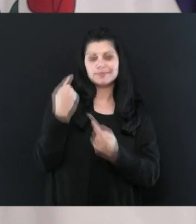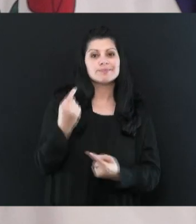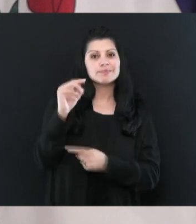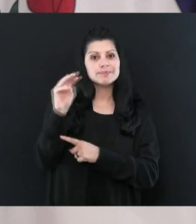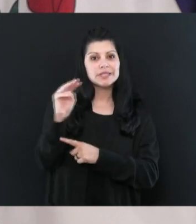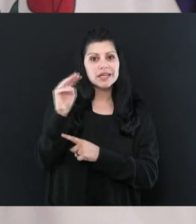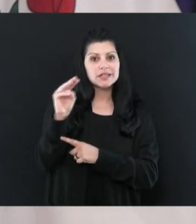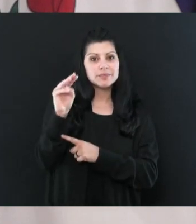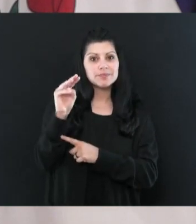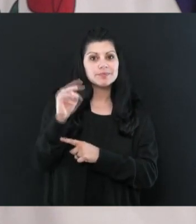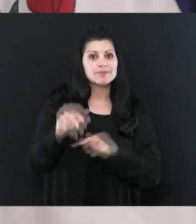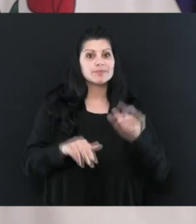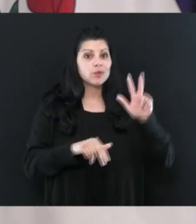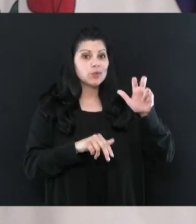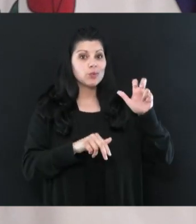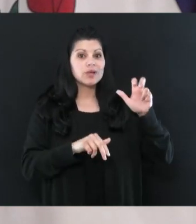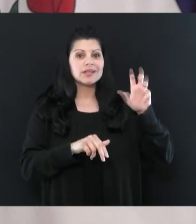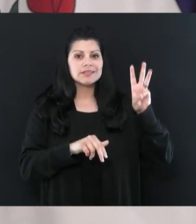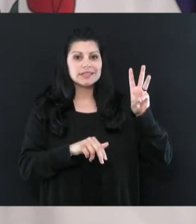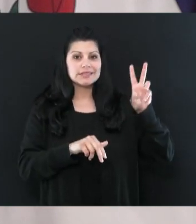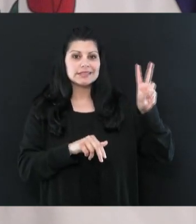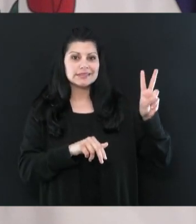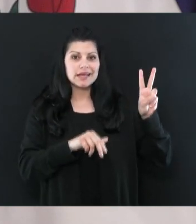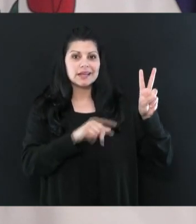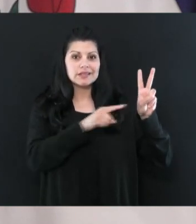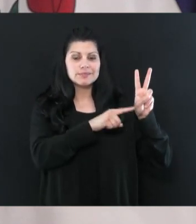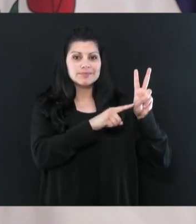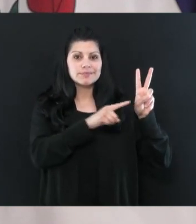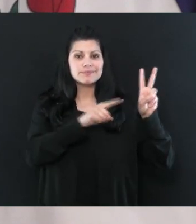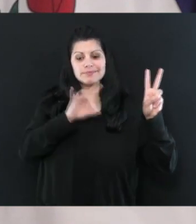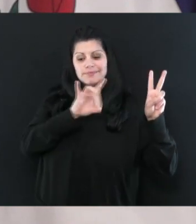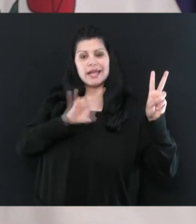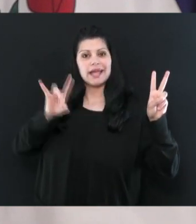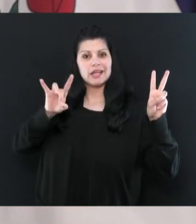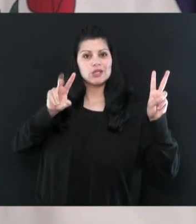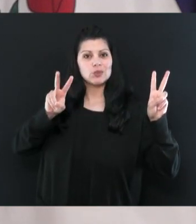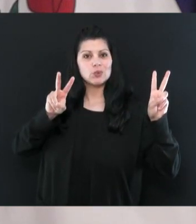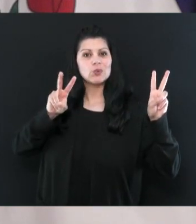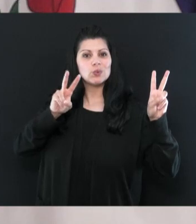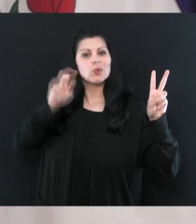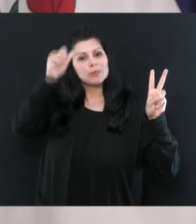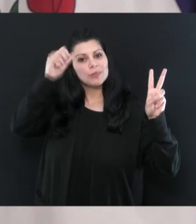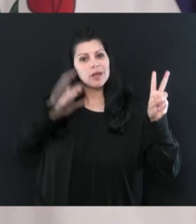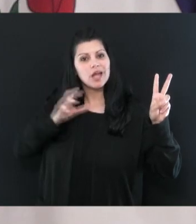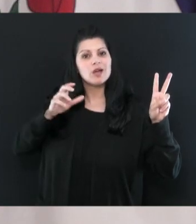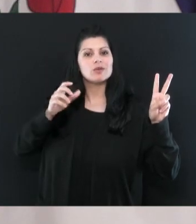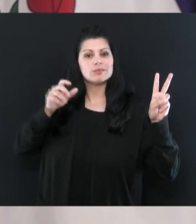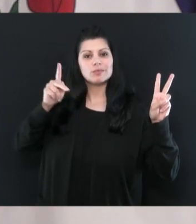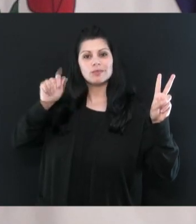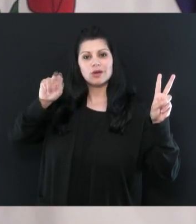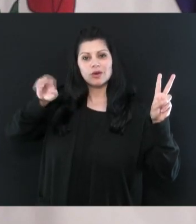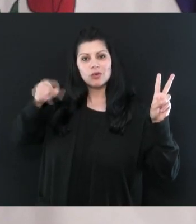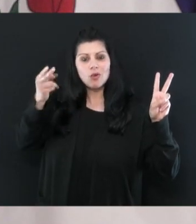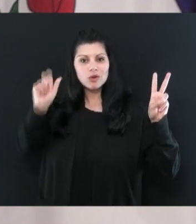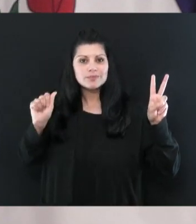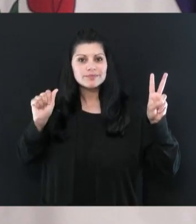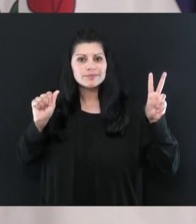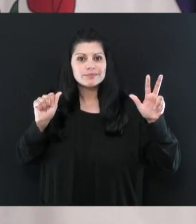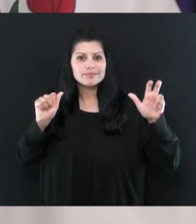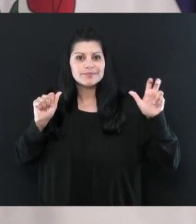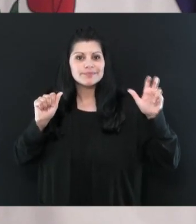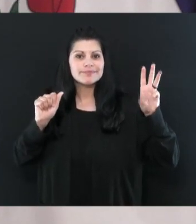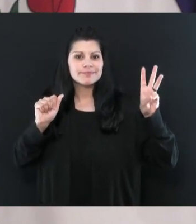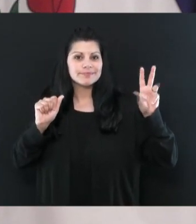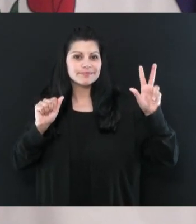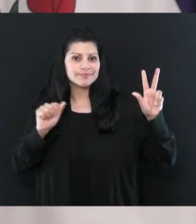Our 362nd death was an 82-year-old male from Kanawha County. Our